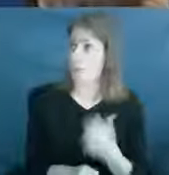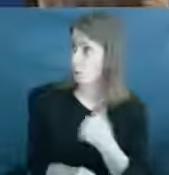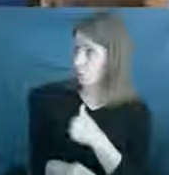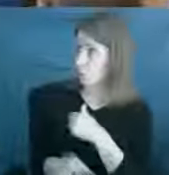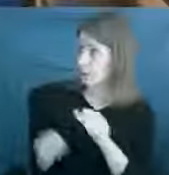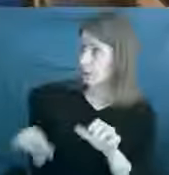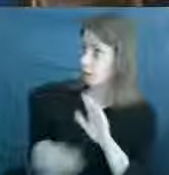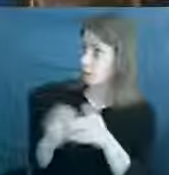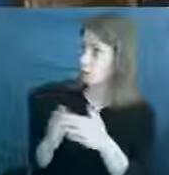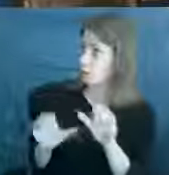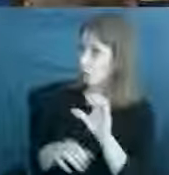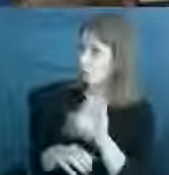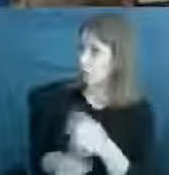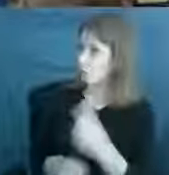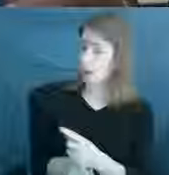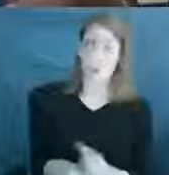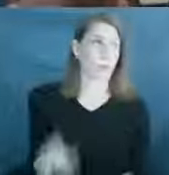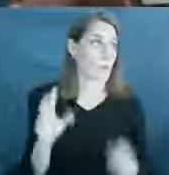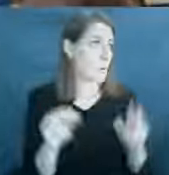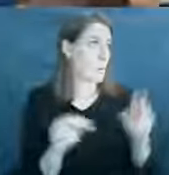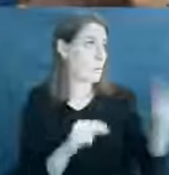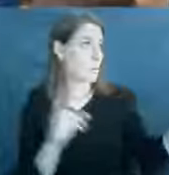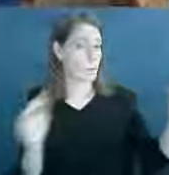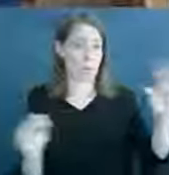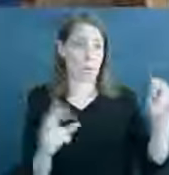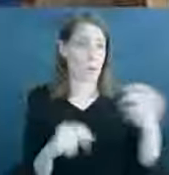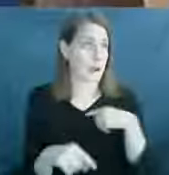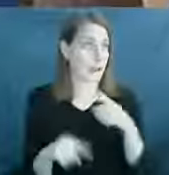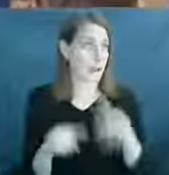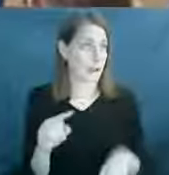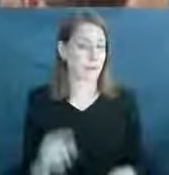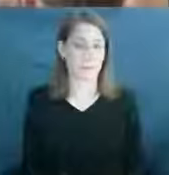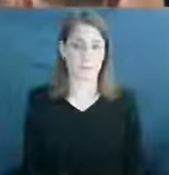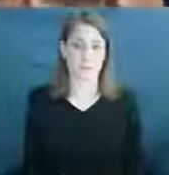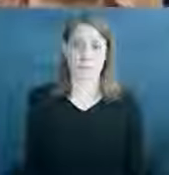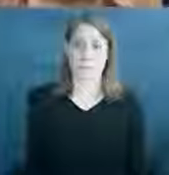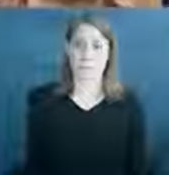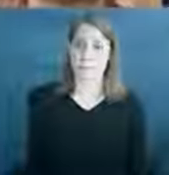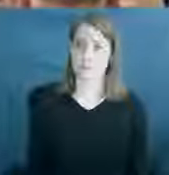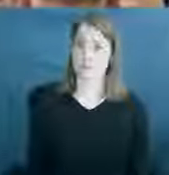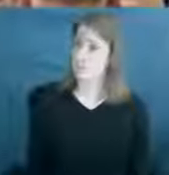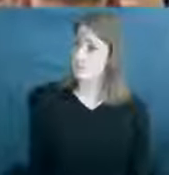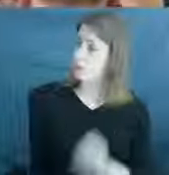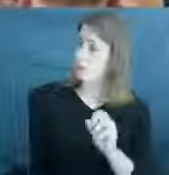really understood either task. Right, we can all do that, can't we? Can you look?